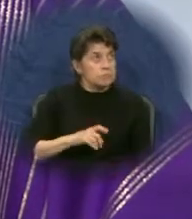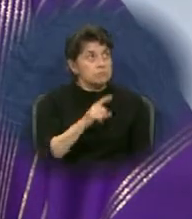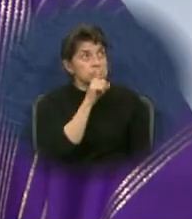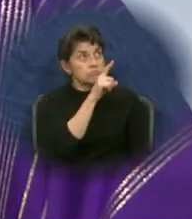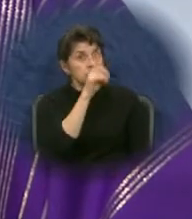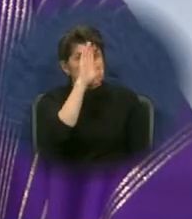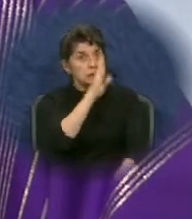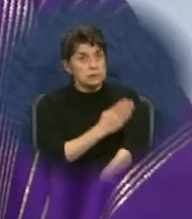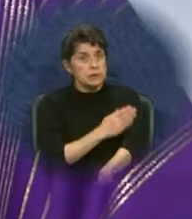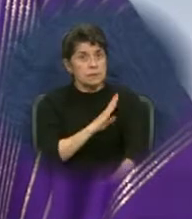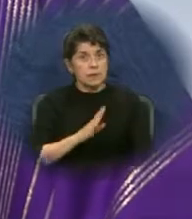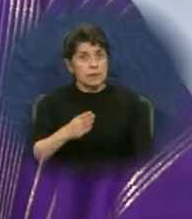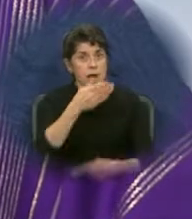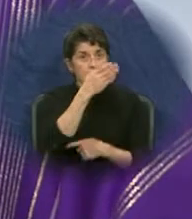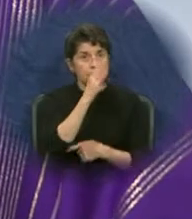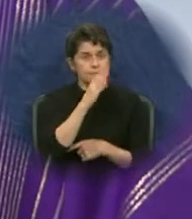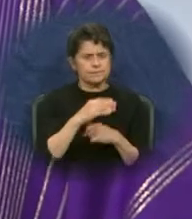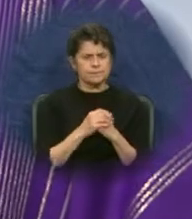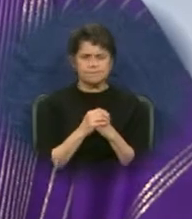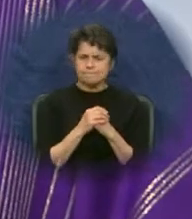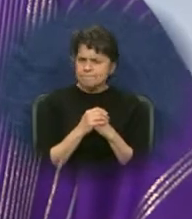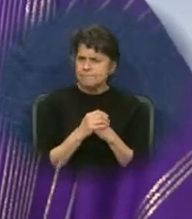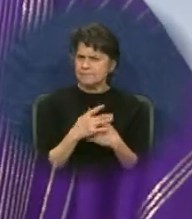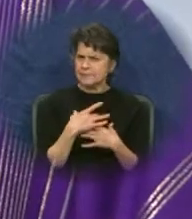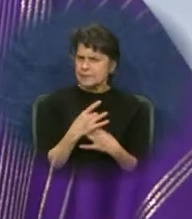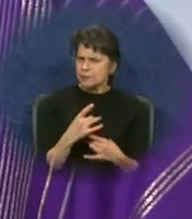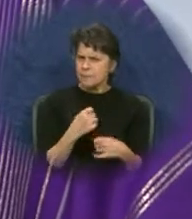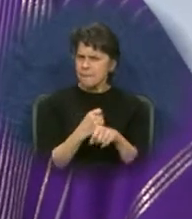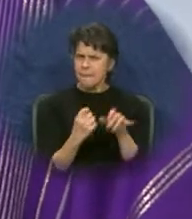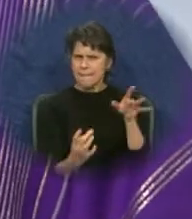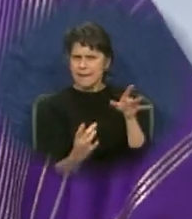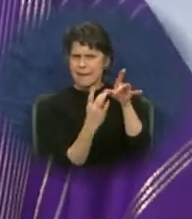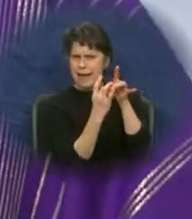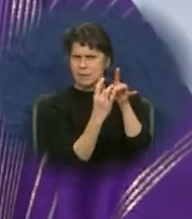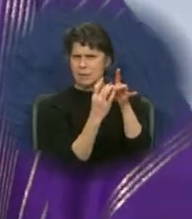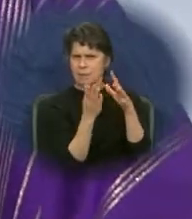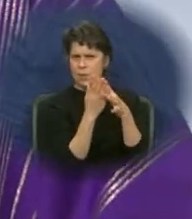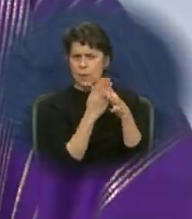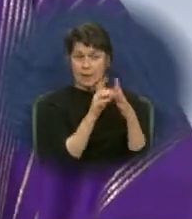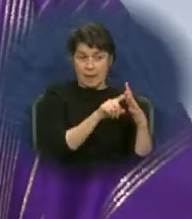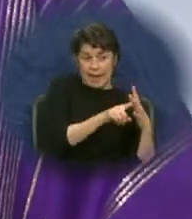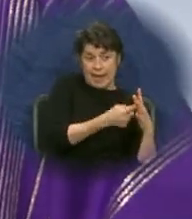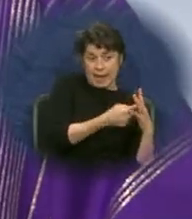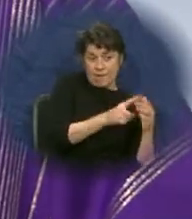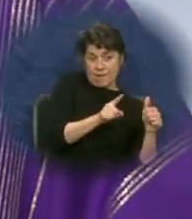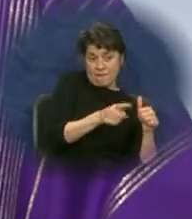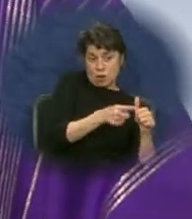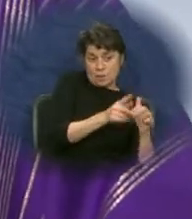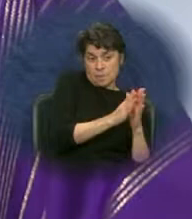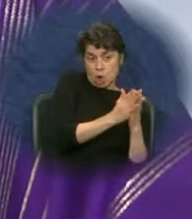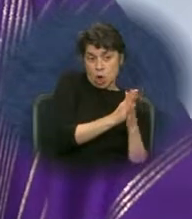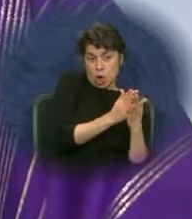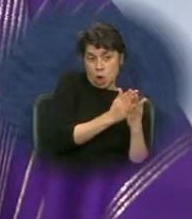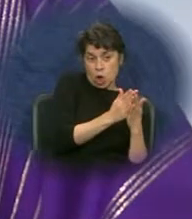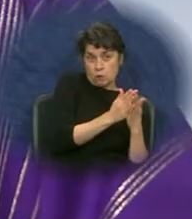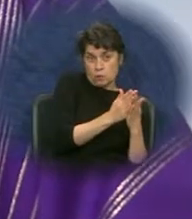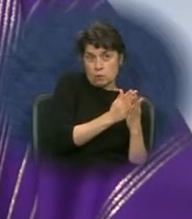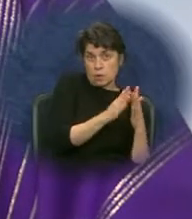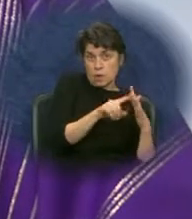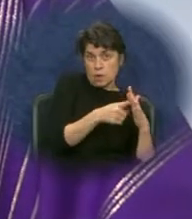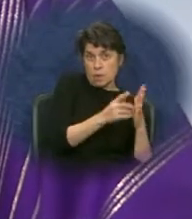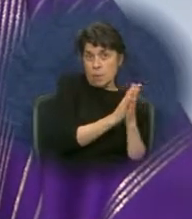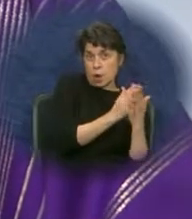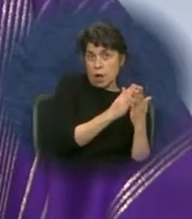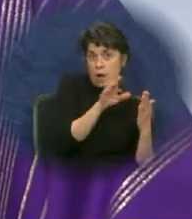God." It's interesting when we make a connection to the beginning of the first book of sacred scripture, the book of